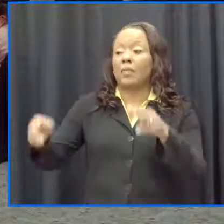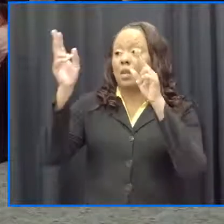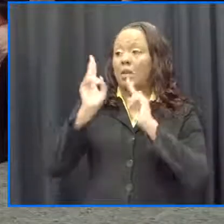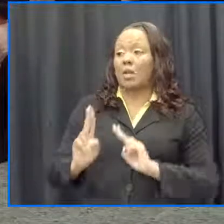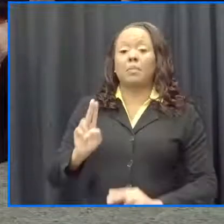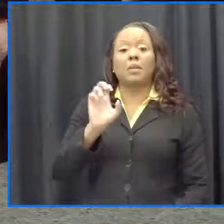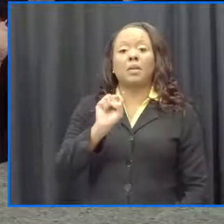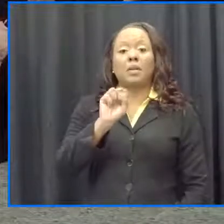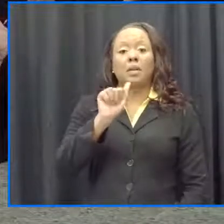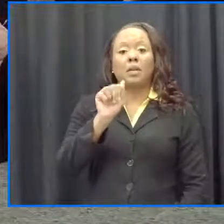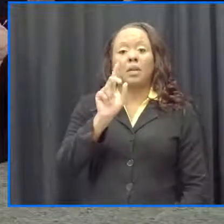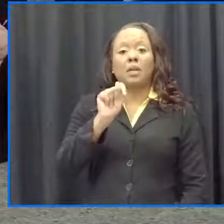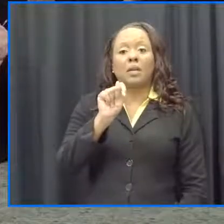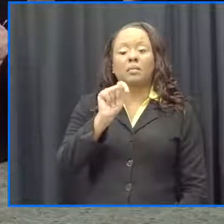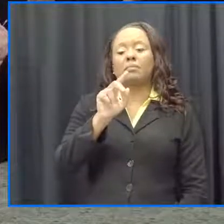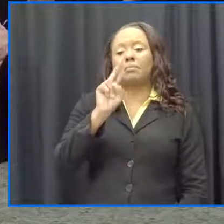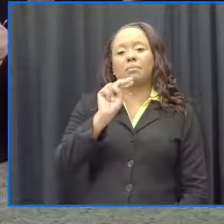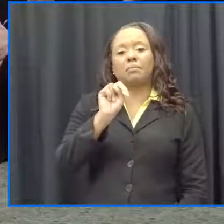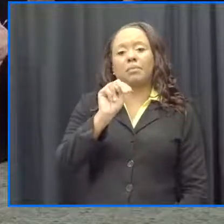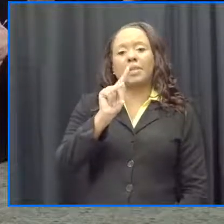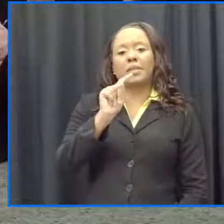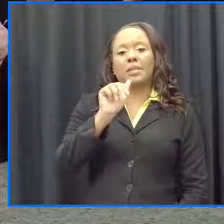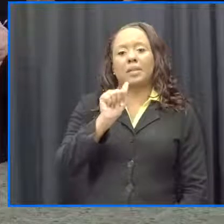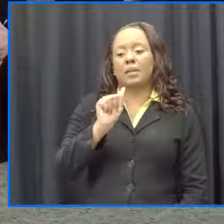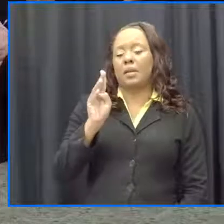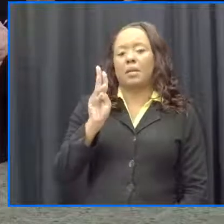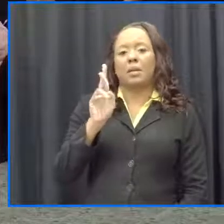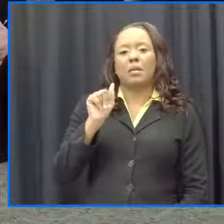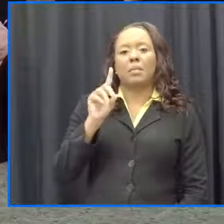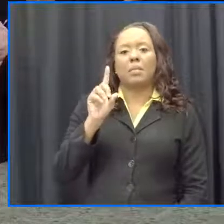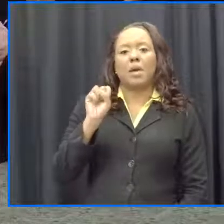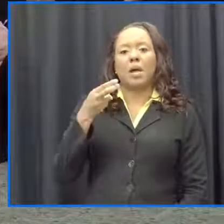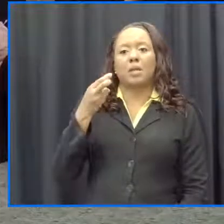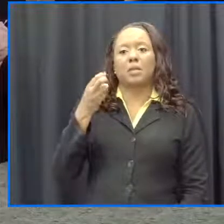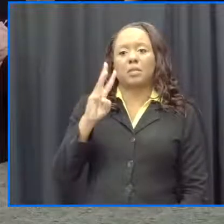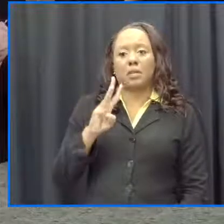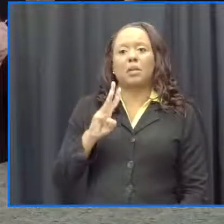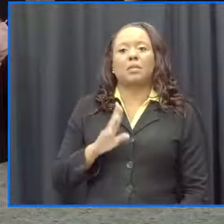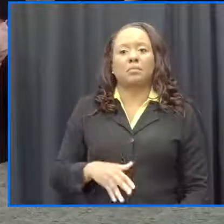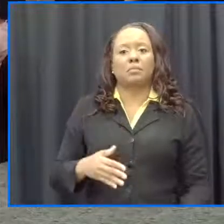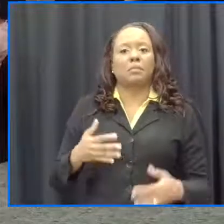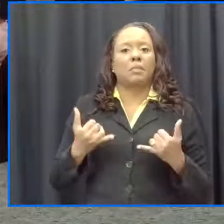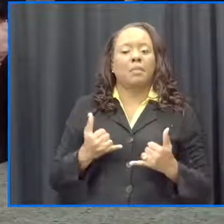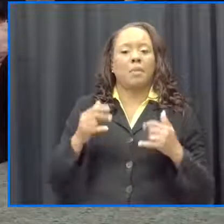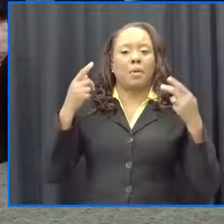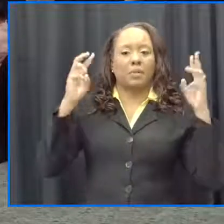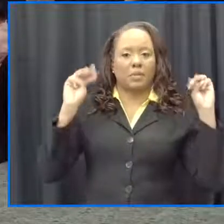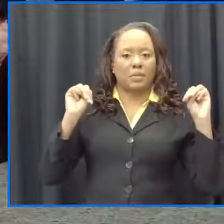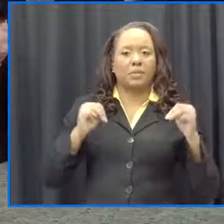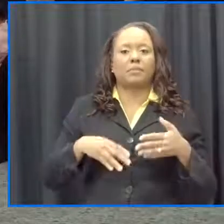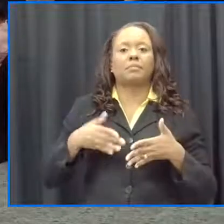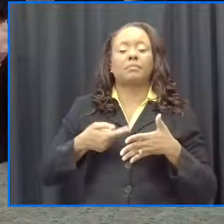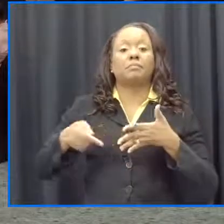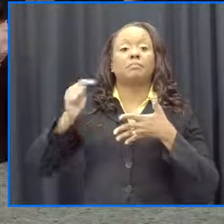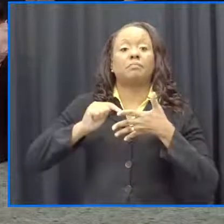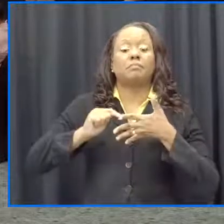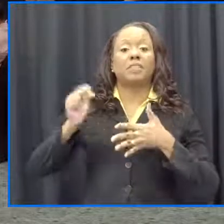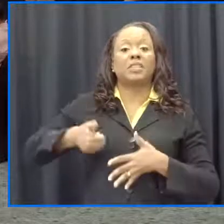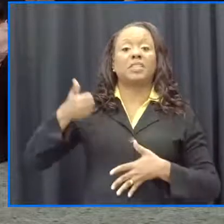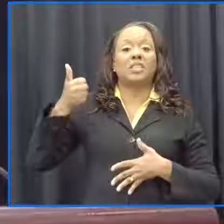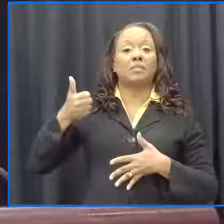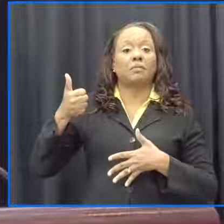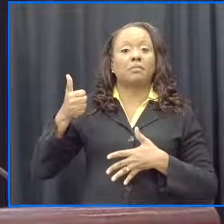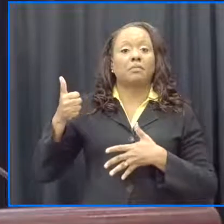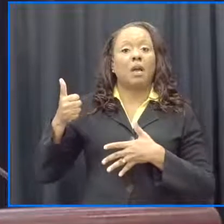Honorable Santia Bradshaw, Acting Prime Minister of Barbados. Honorable Sir Patterson Cheltenham, Chief Justice